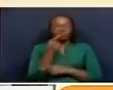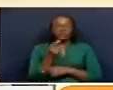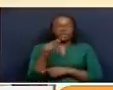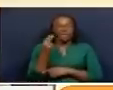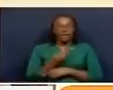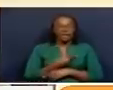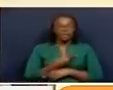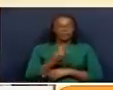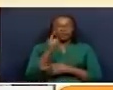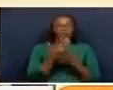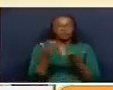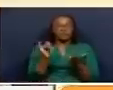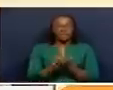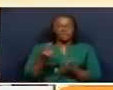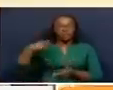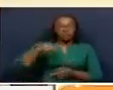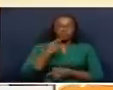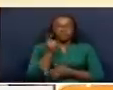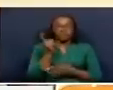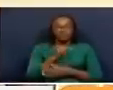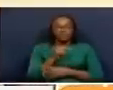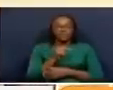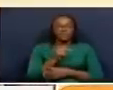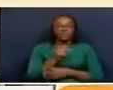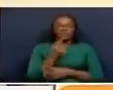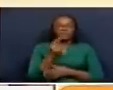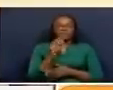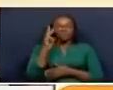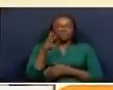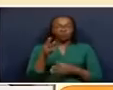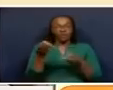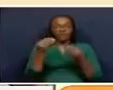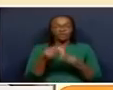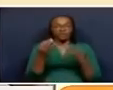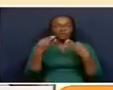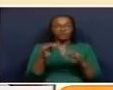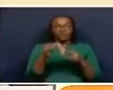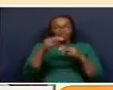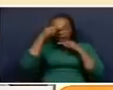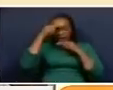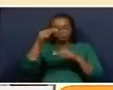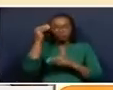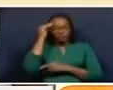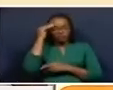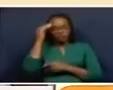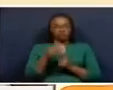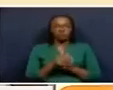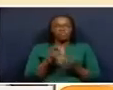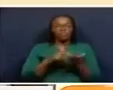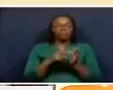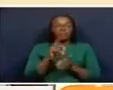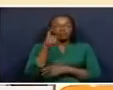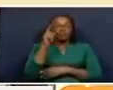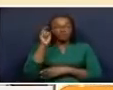one of the things that they are saying, they are telling us they are going to give us free secondary education. First of all, it must be made known